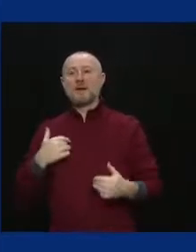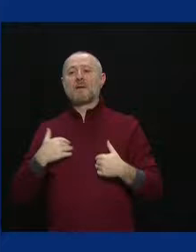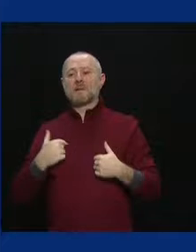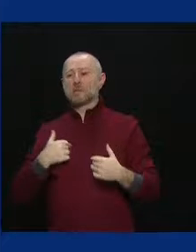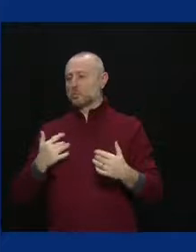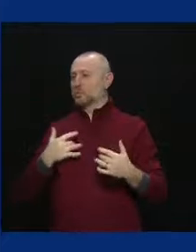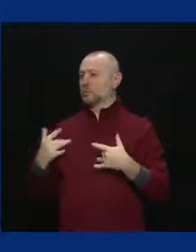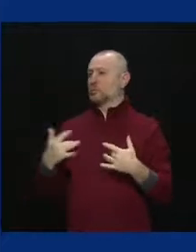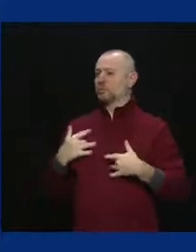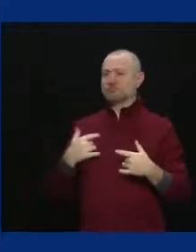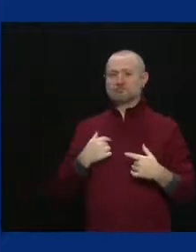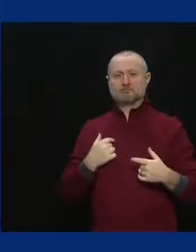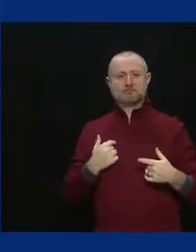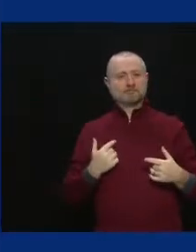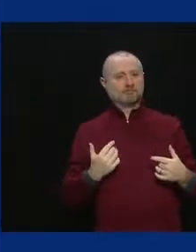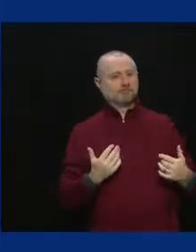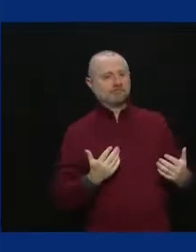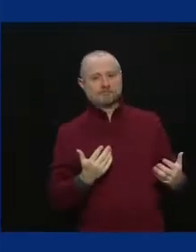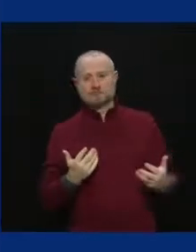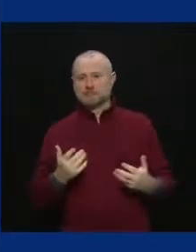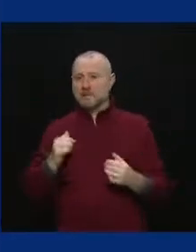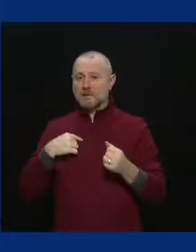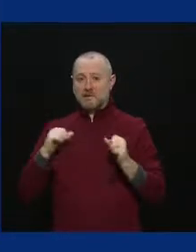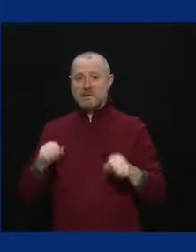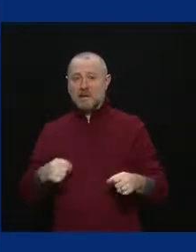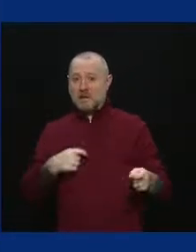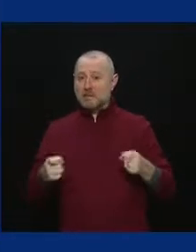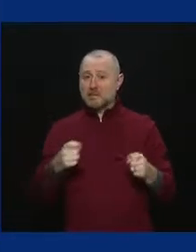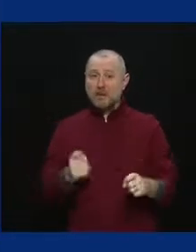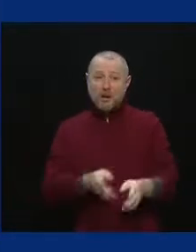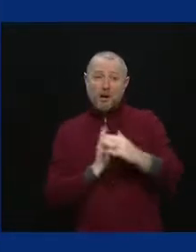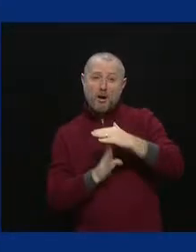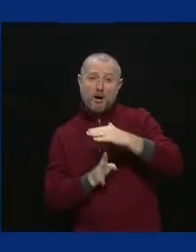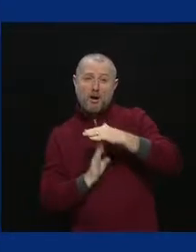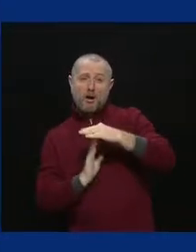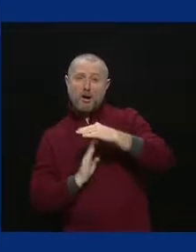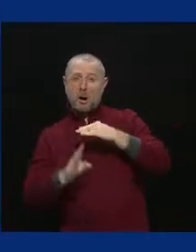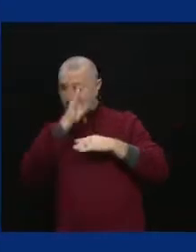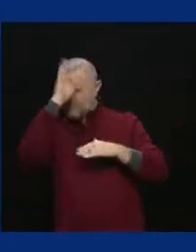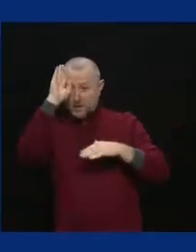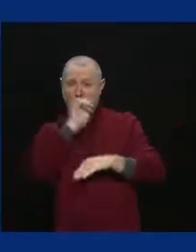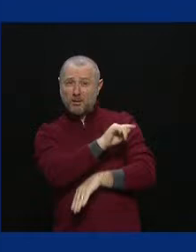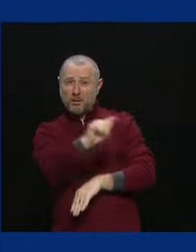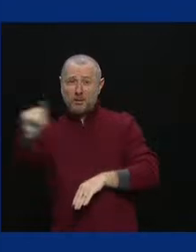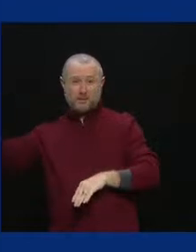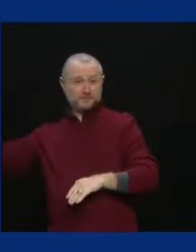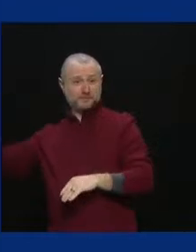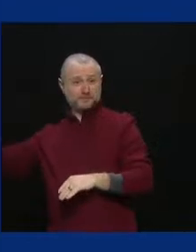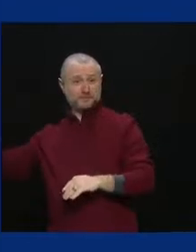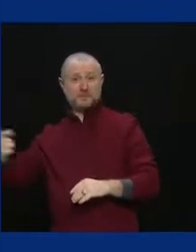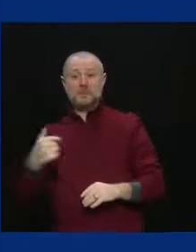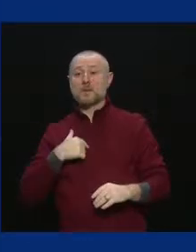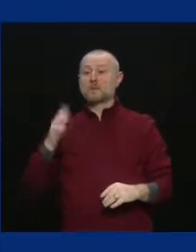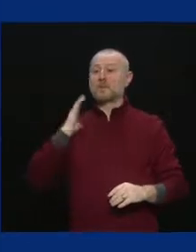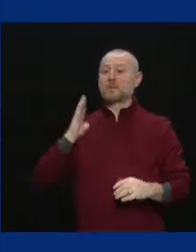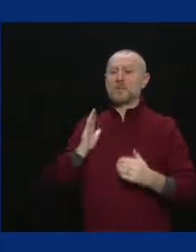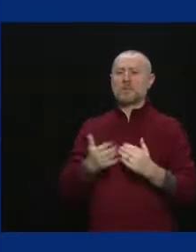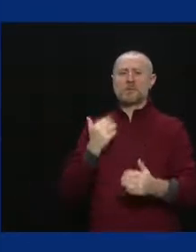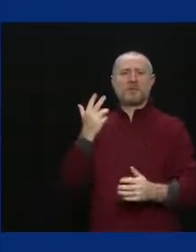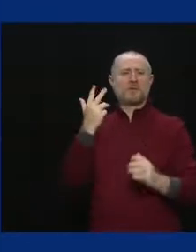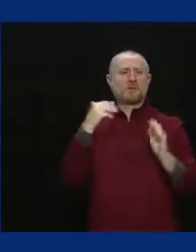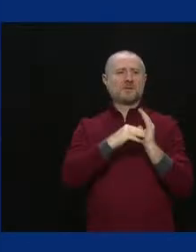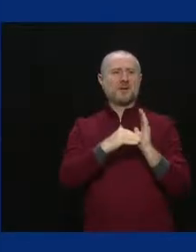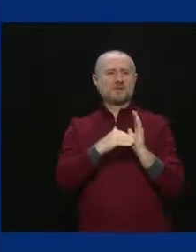not we would have the capacity to handle the high number of hospitalizations. We had 12,000, almost 13,000